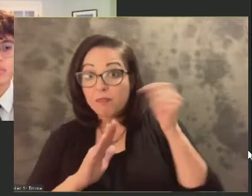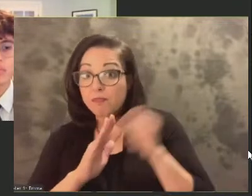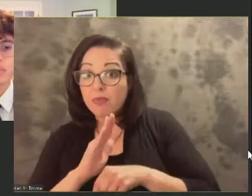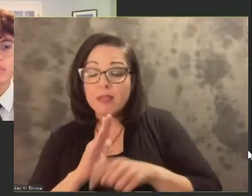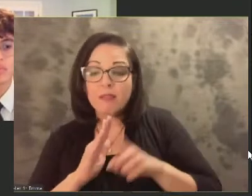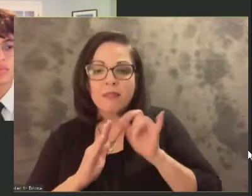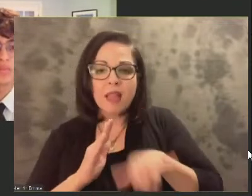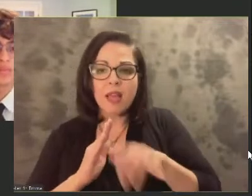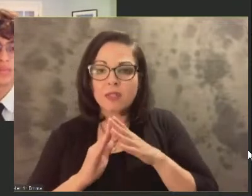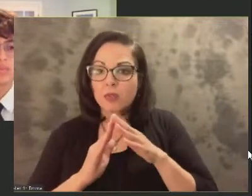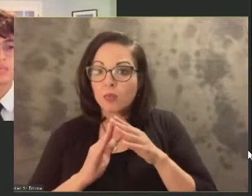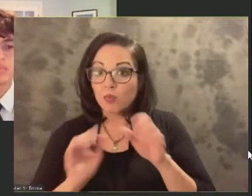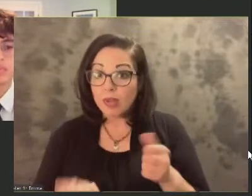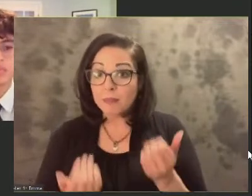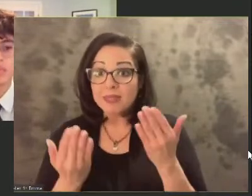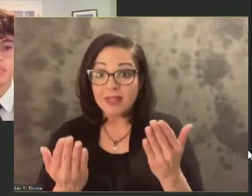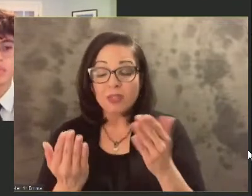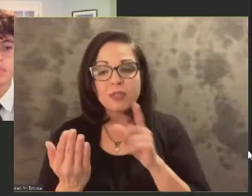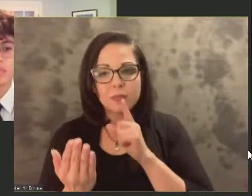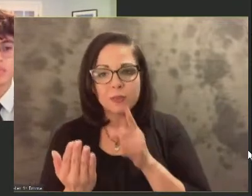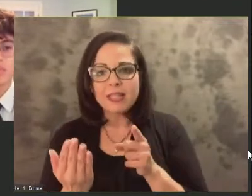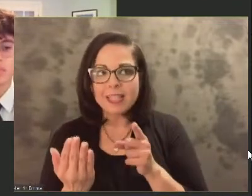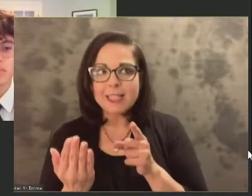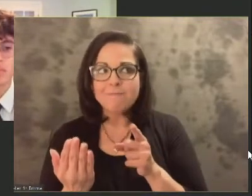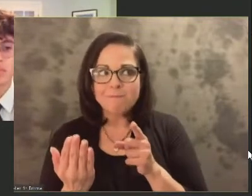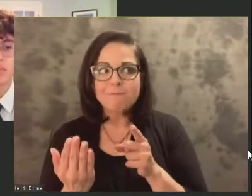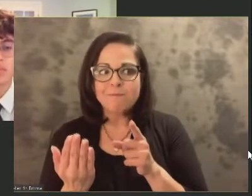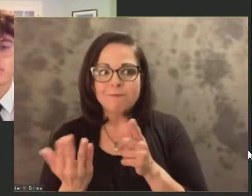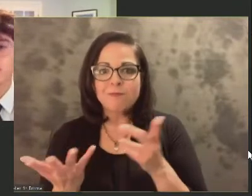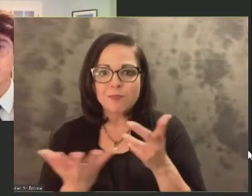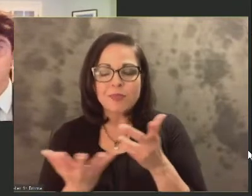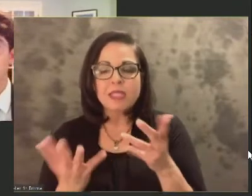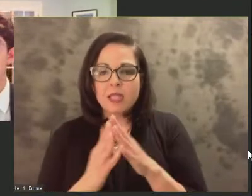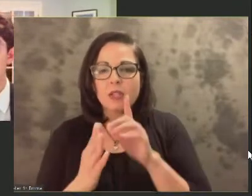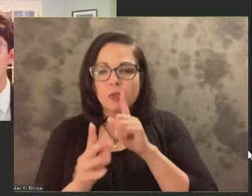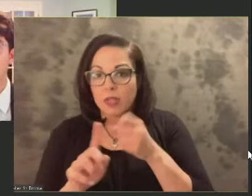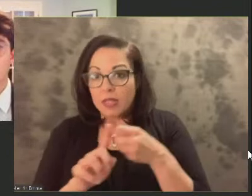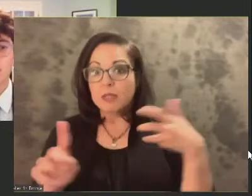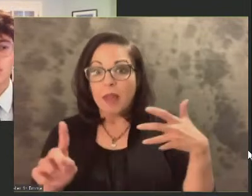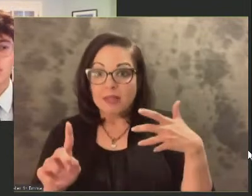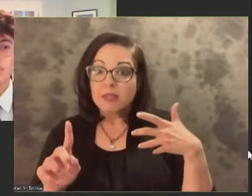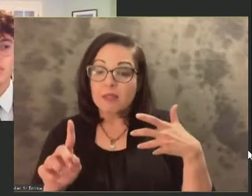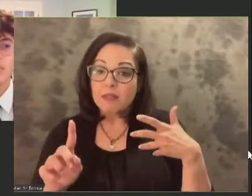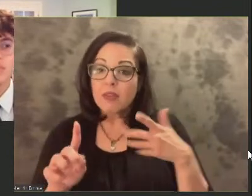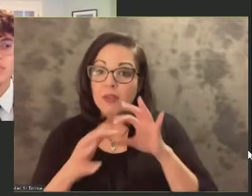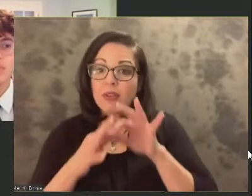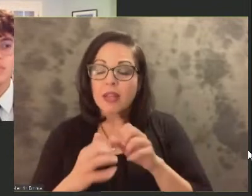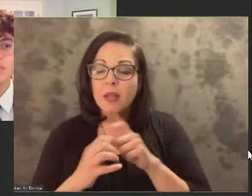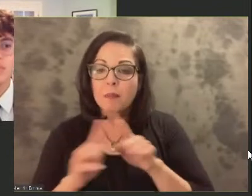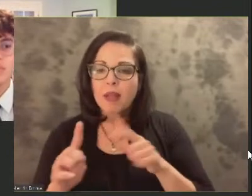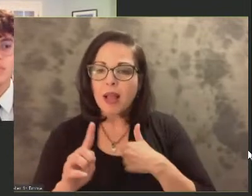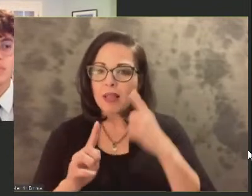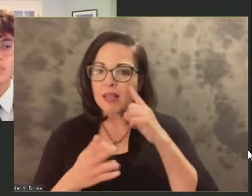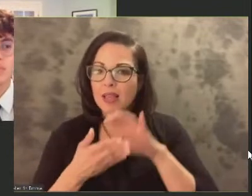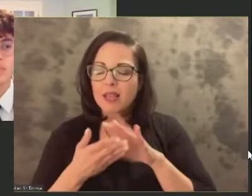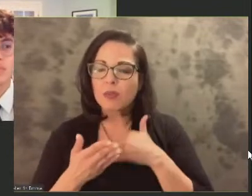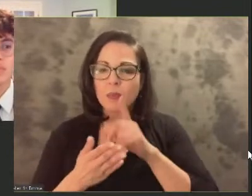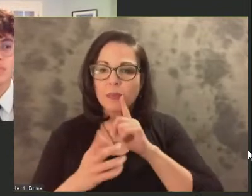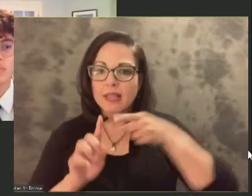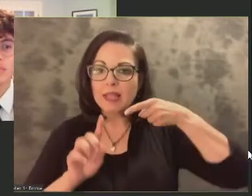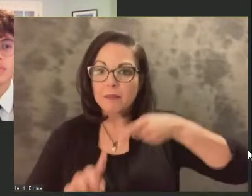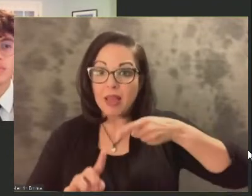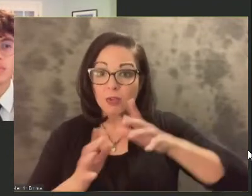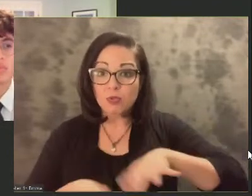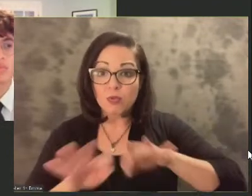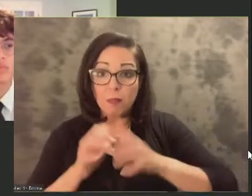recommendations are just truly expansive in nature, but I think it gets to what matters most. It